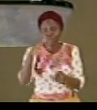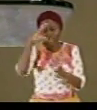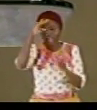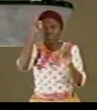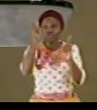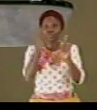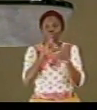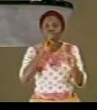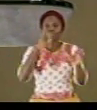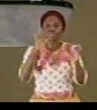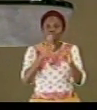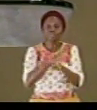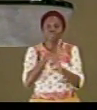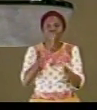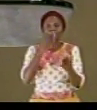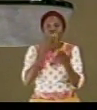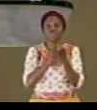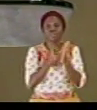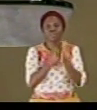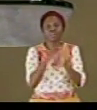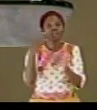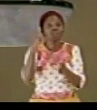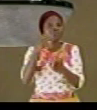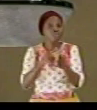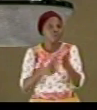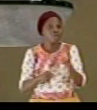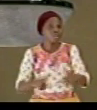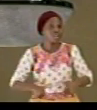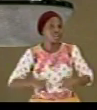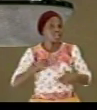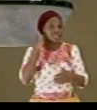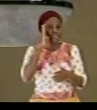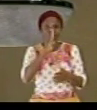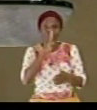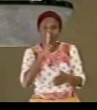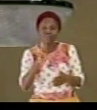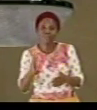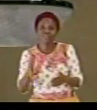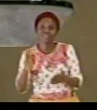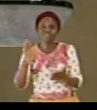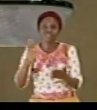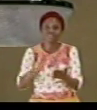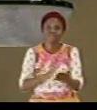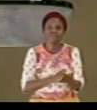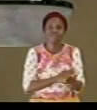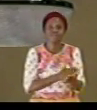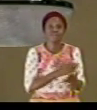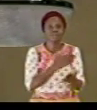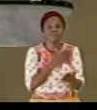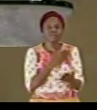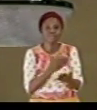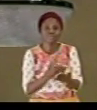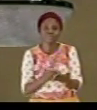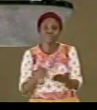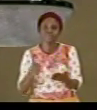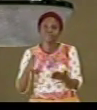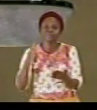by example of what a life should be. God has a plan far above the mind